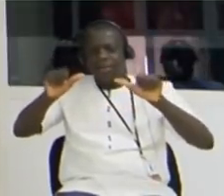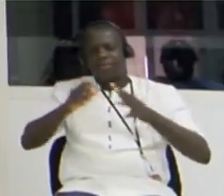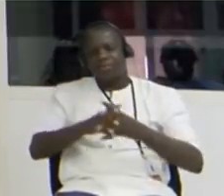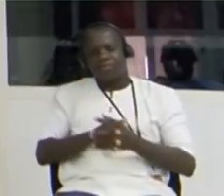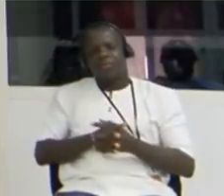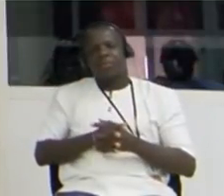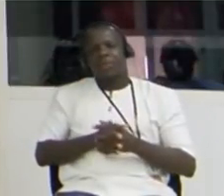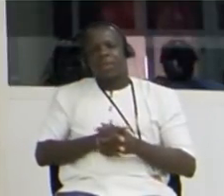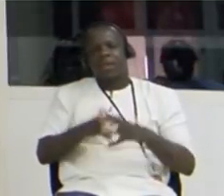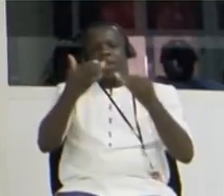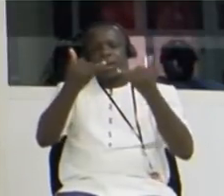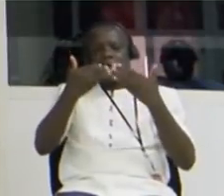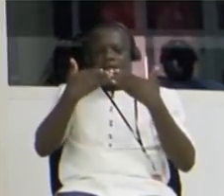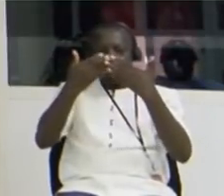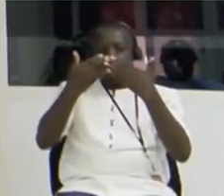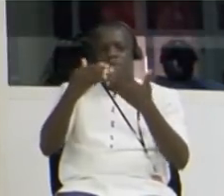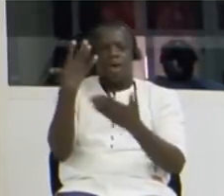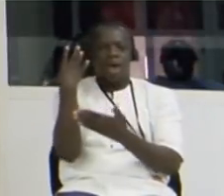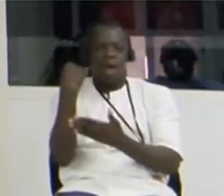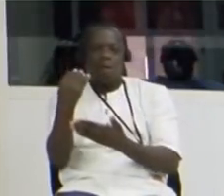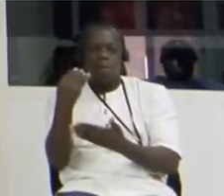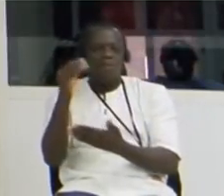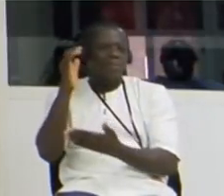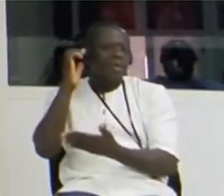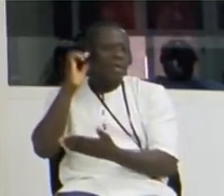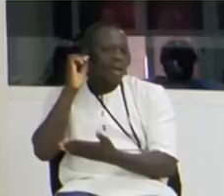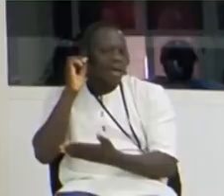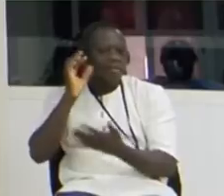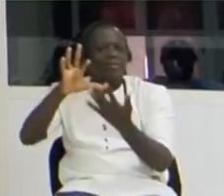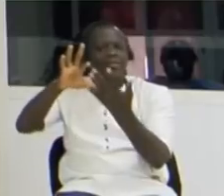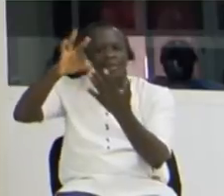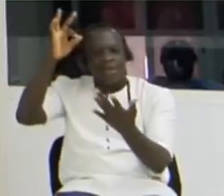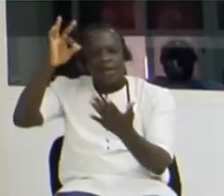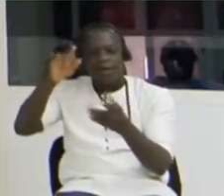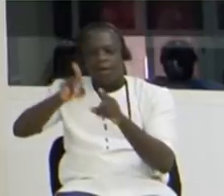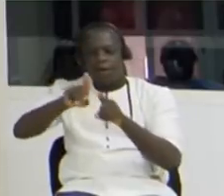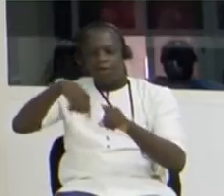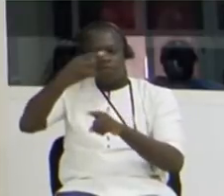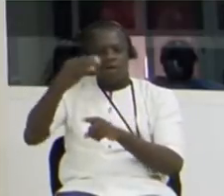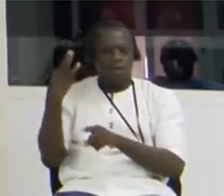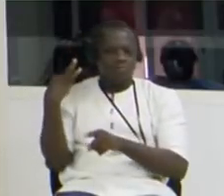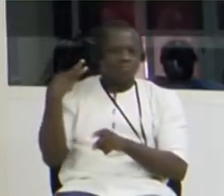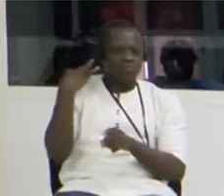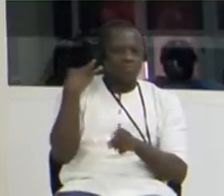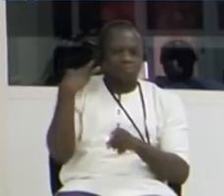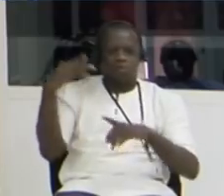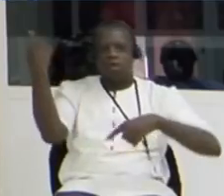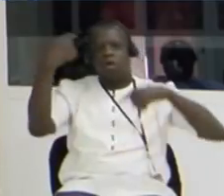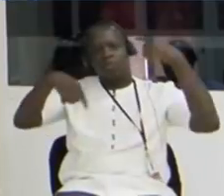Tell us how the girls were selected for this particular pageant. Okay.